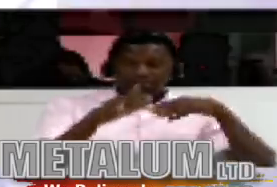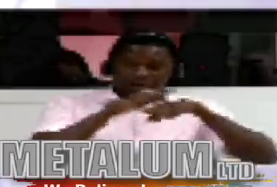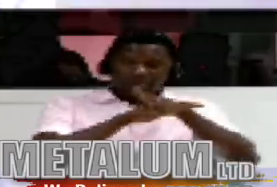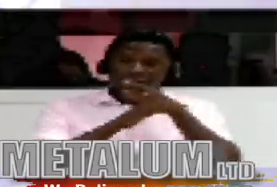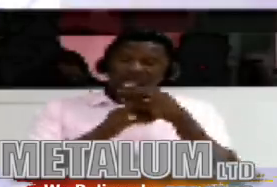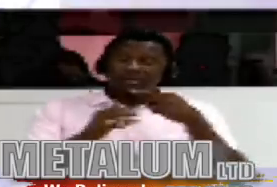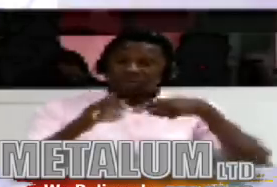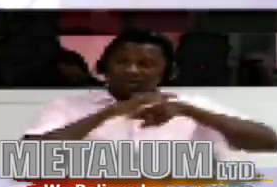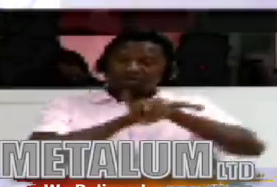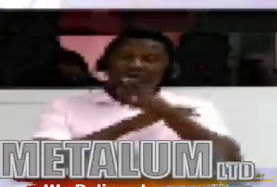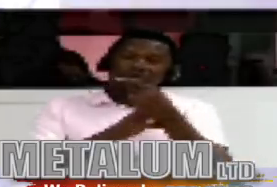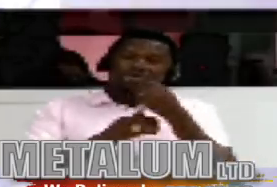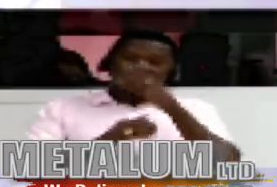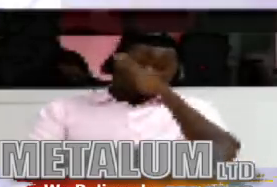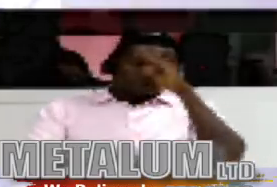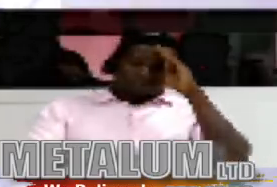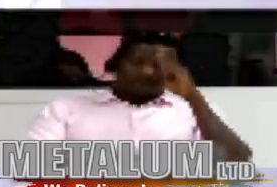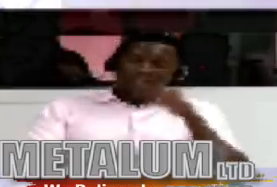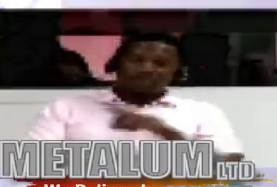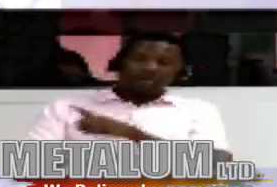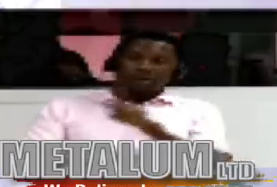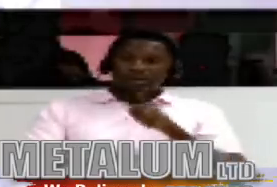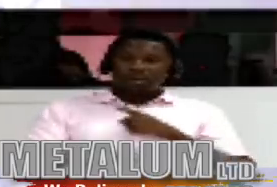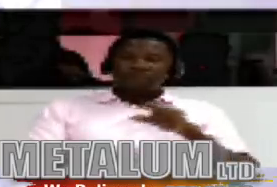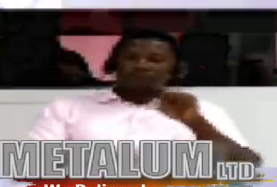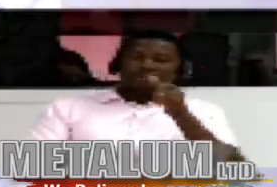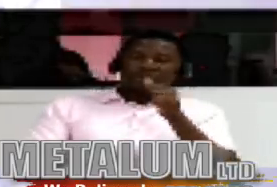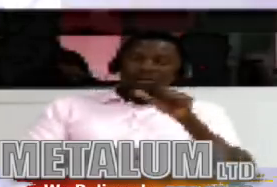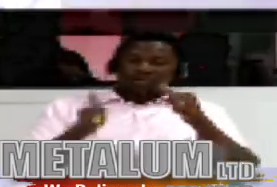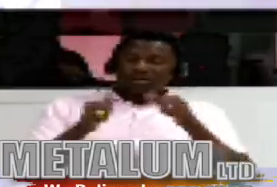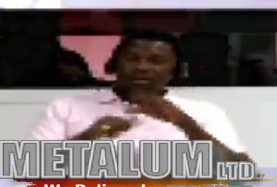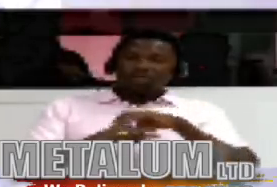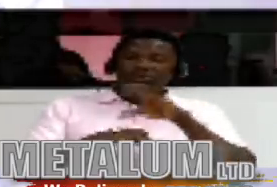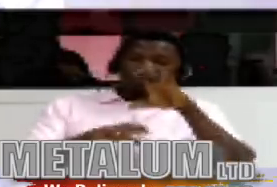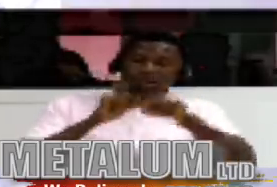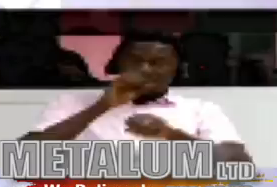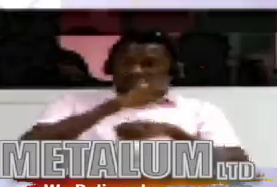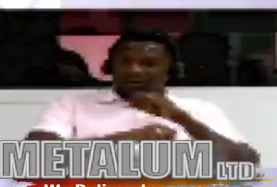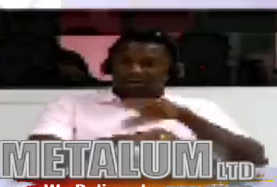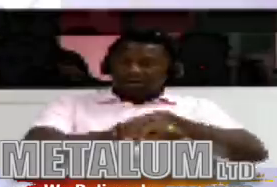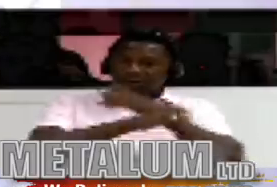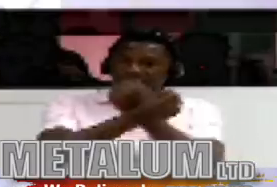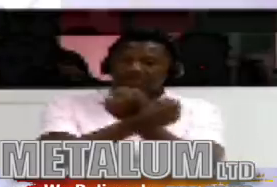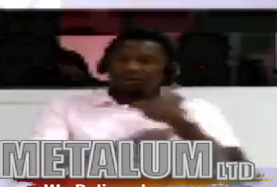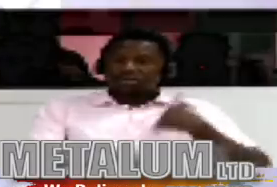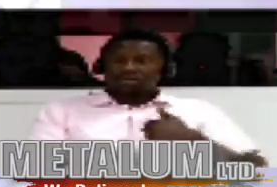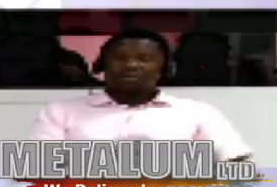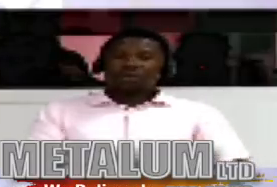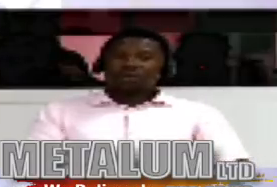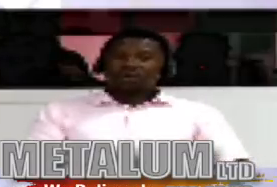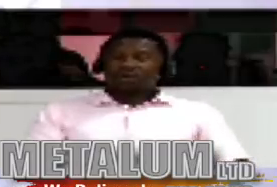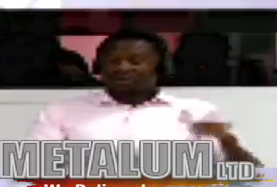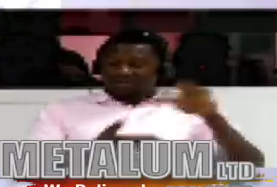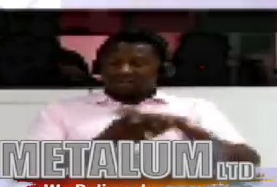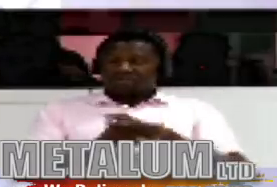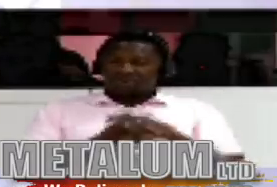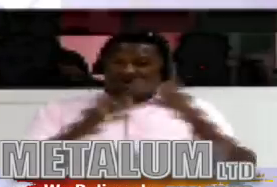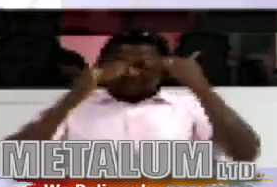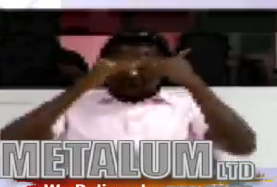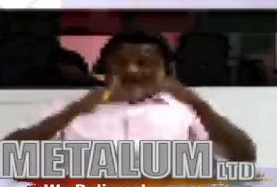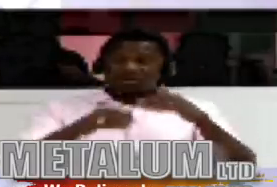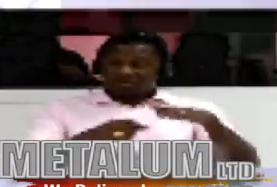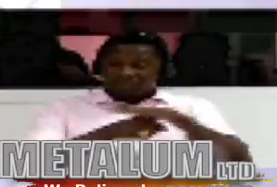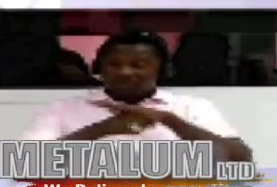into the interior of Brikama. They started now picking, arresting people until when the van was fully